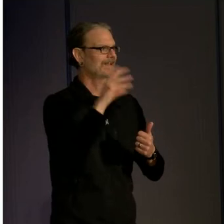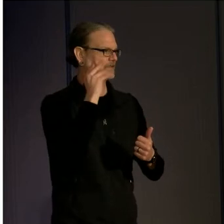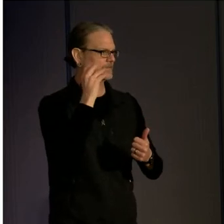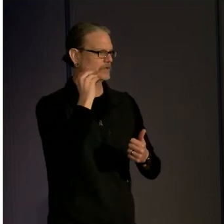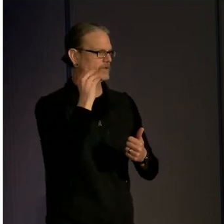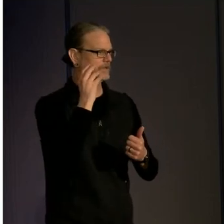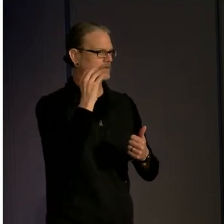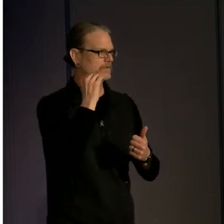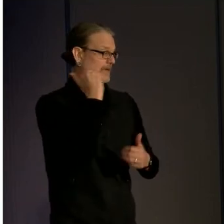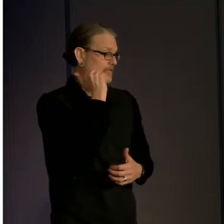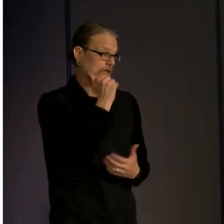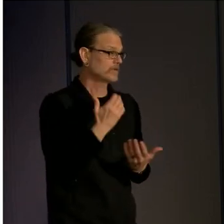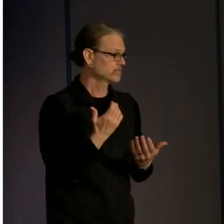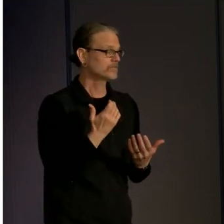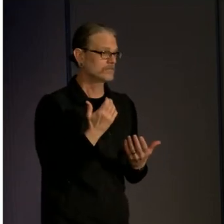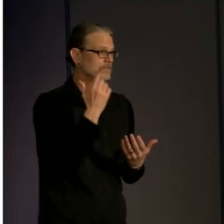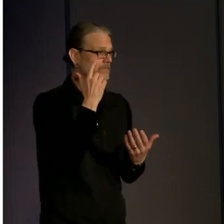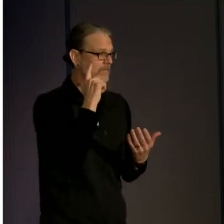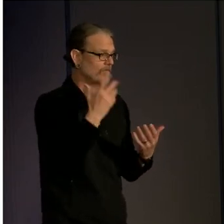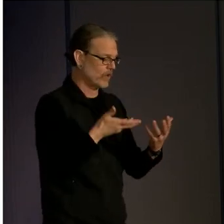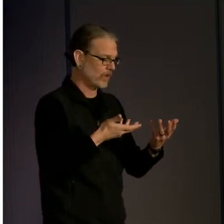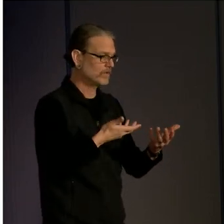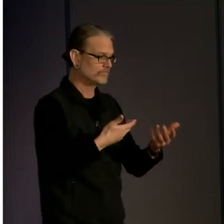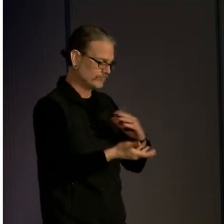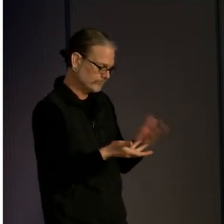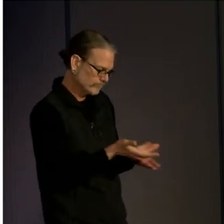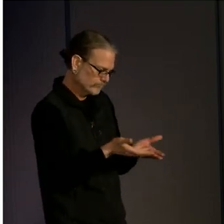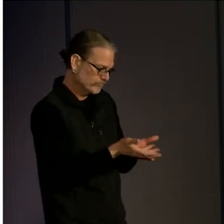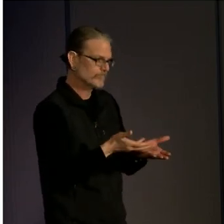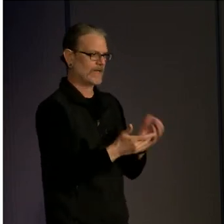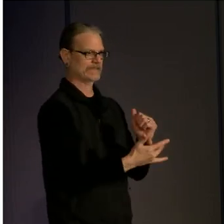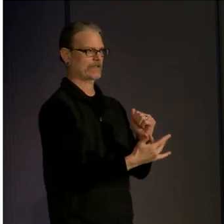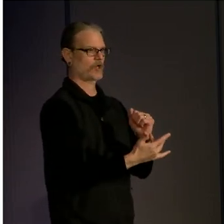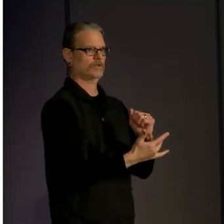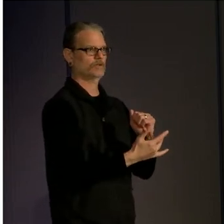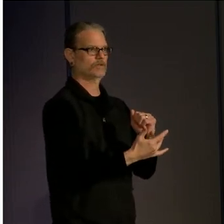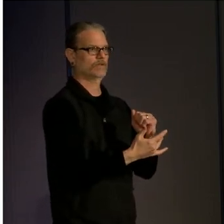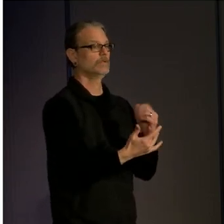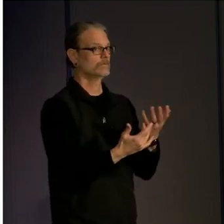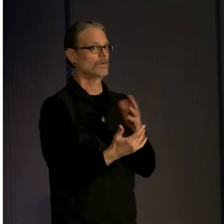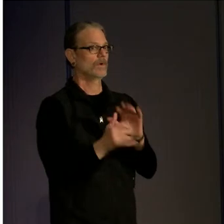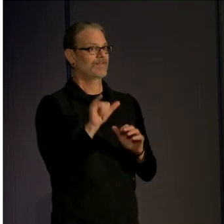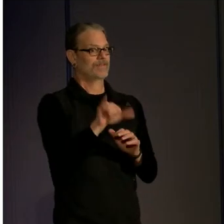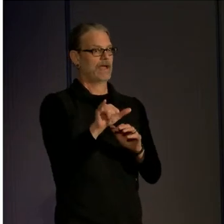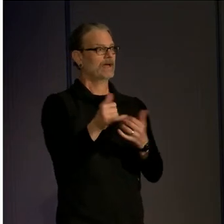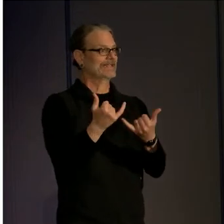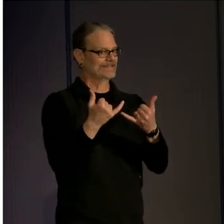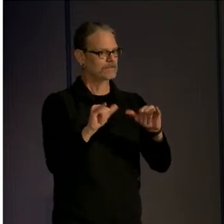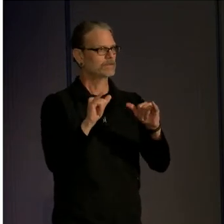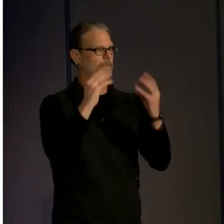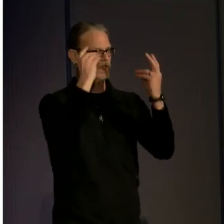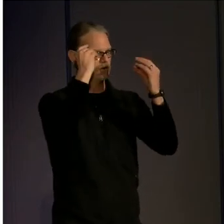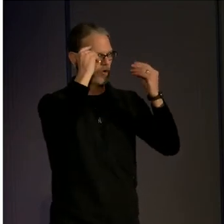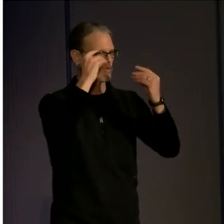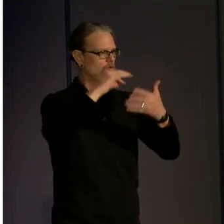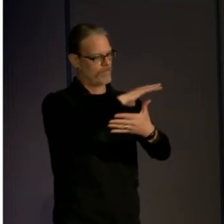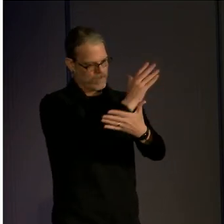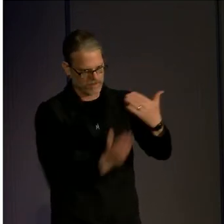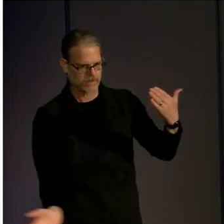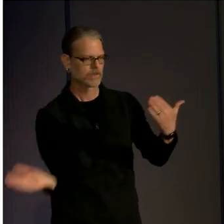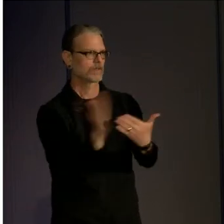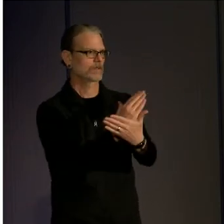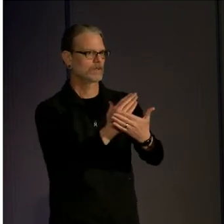face in interacting with technology. A lot of that, again, is still being thought through and understood,